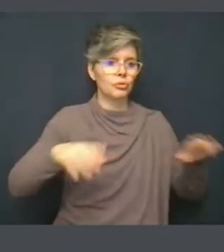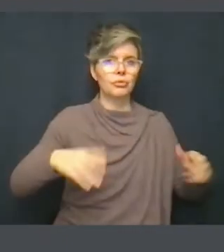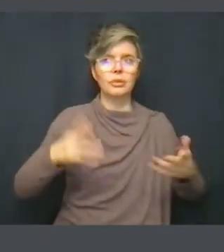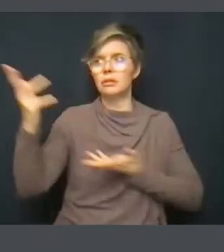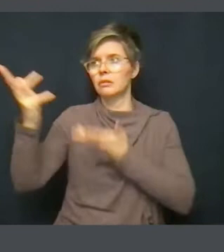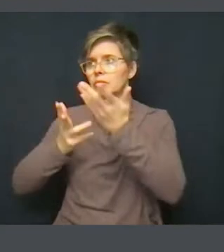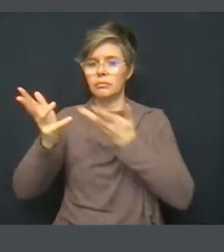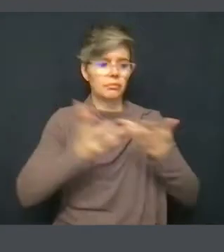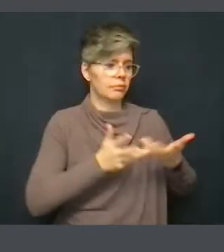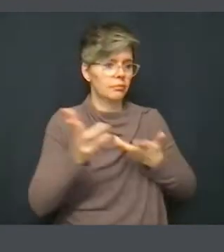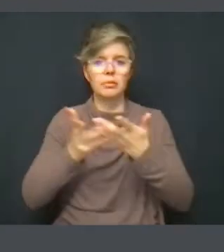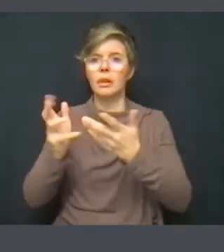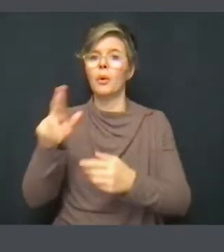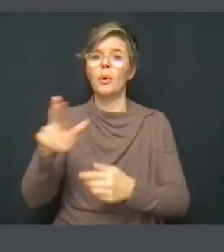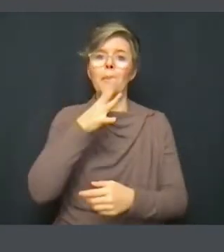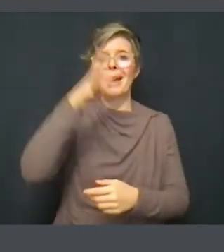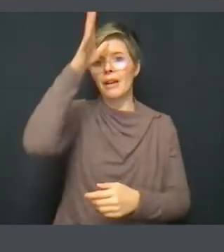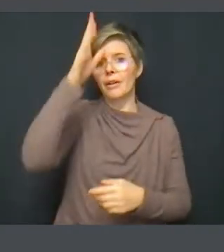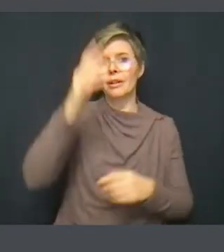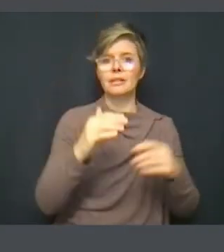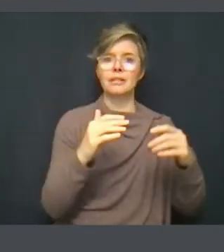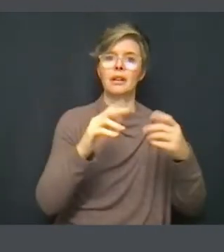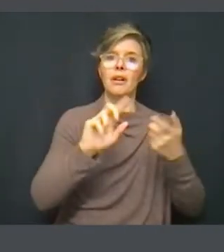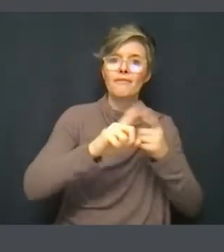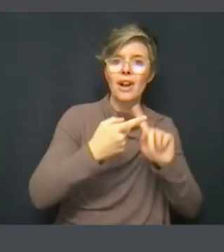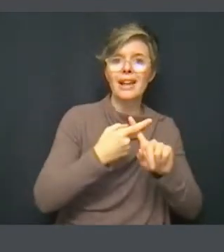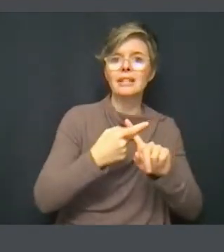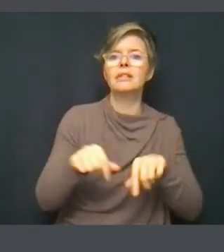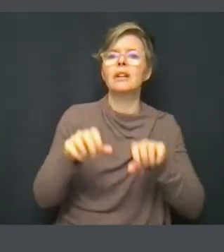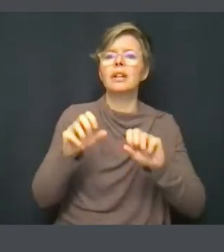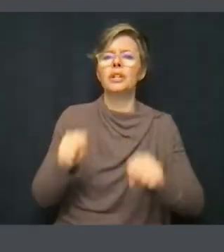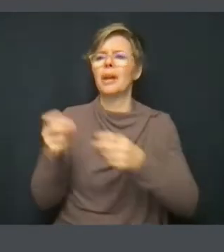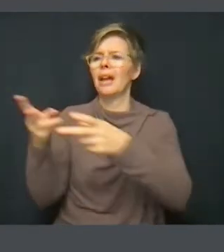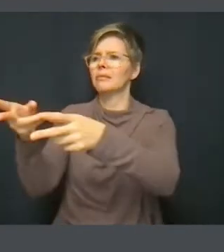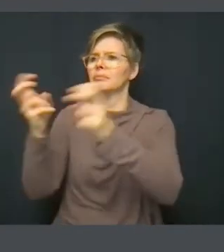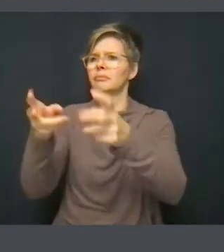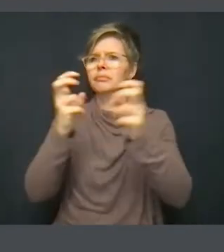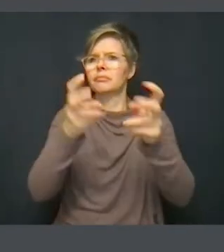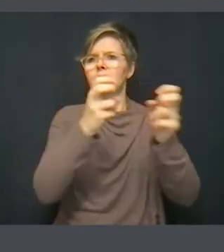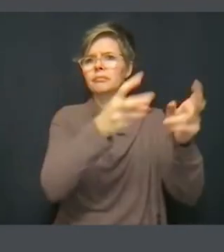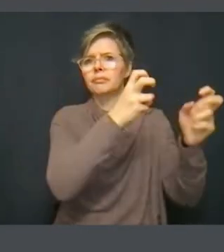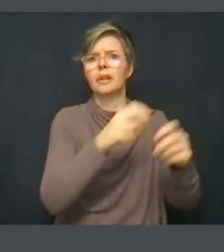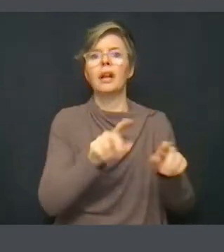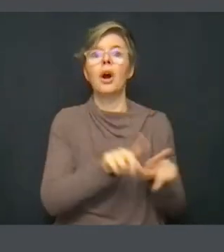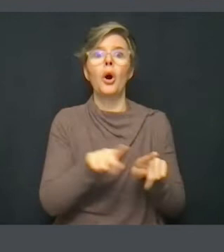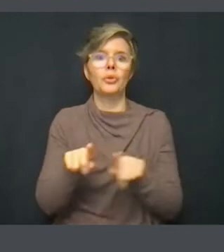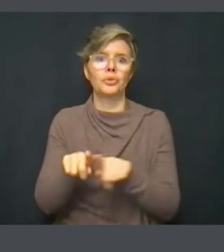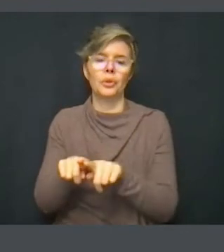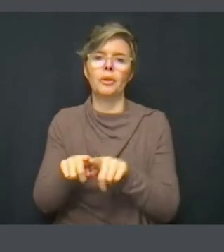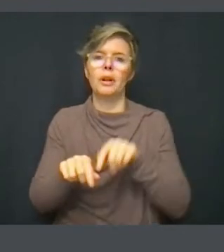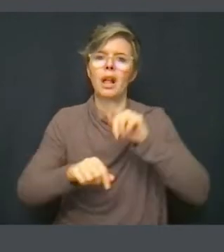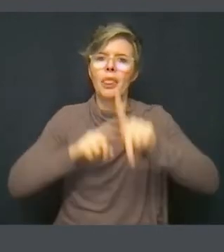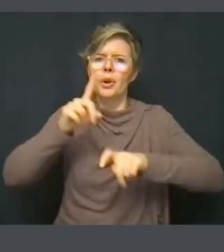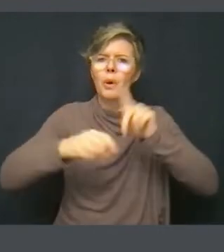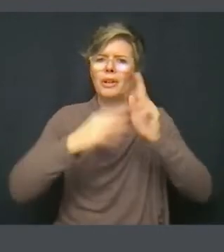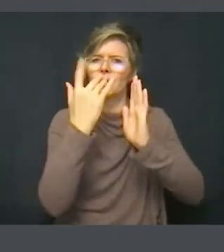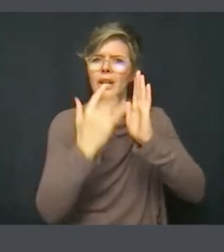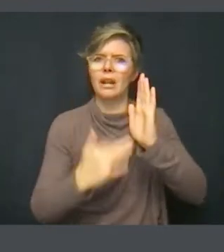forth. Then you can get that information also from the teacher, right? What's happening in the classroom. But having these questionnaires is very